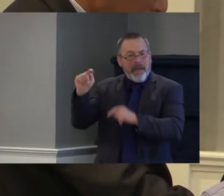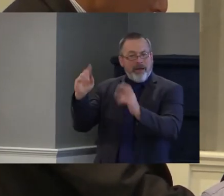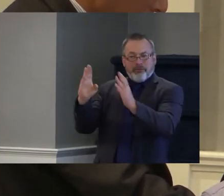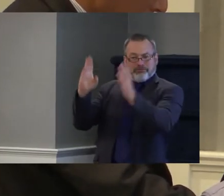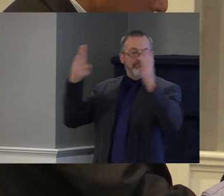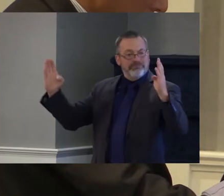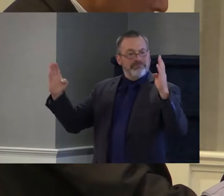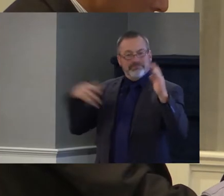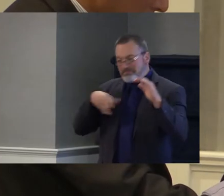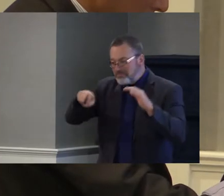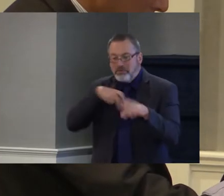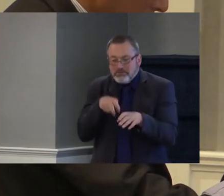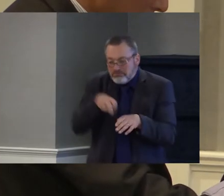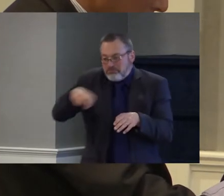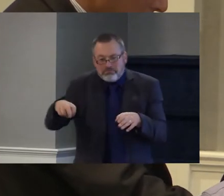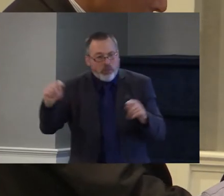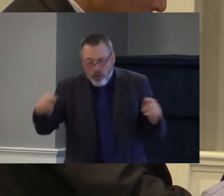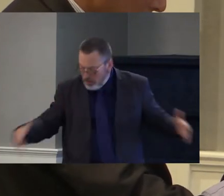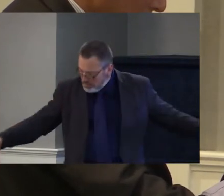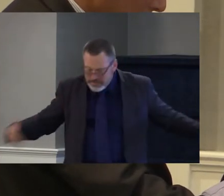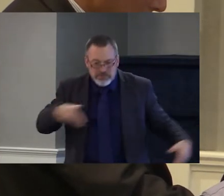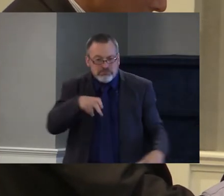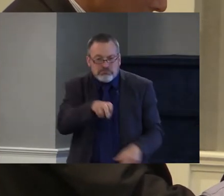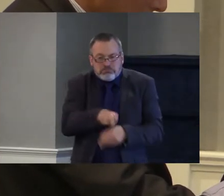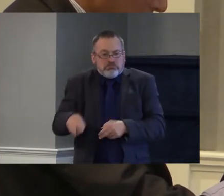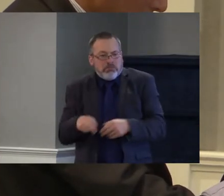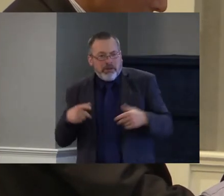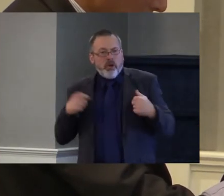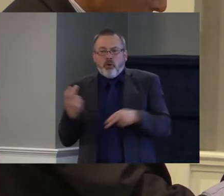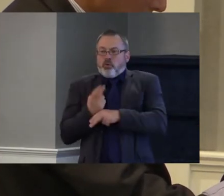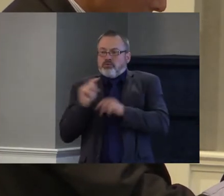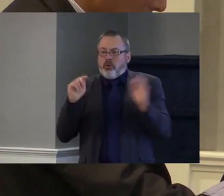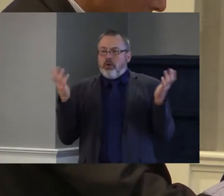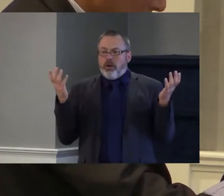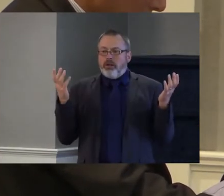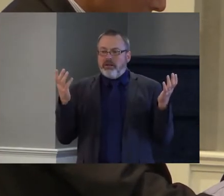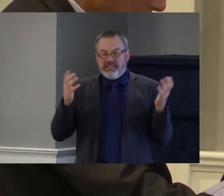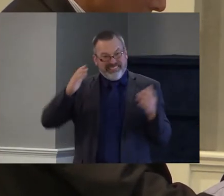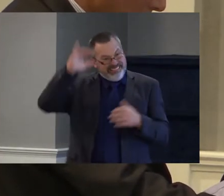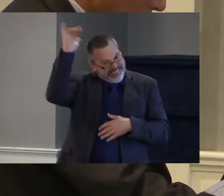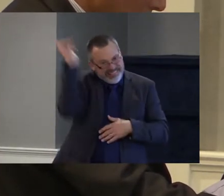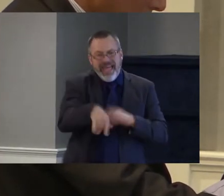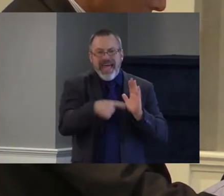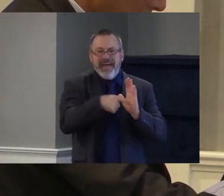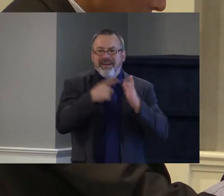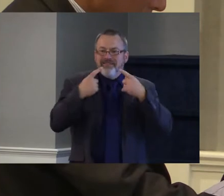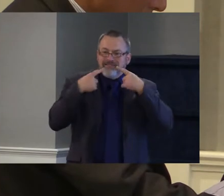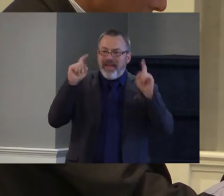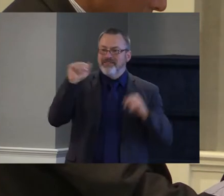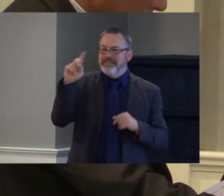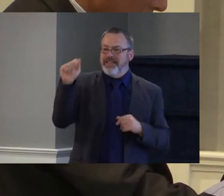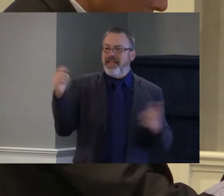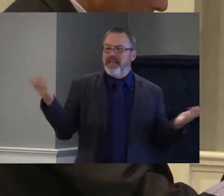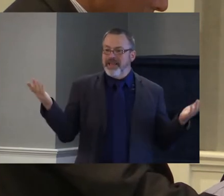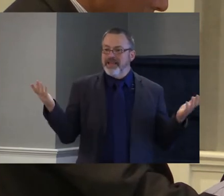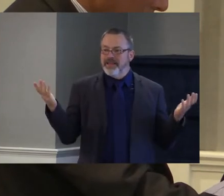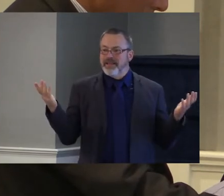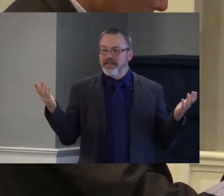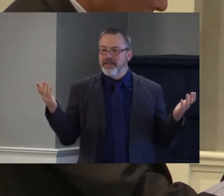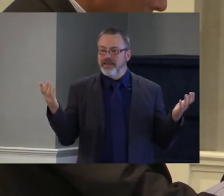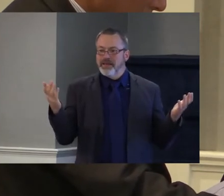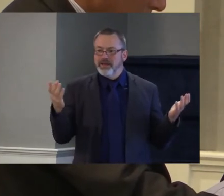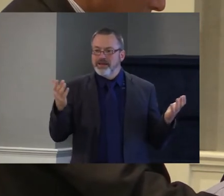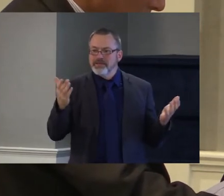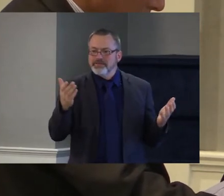many of which are the best models of accessibility, including the most accessible bathroom I've ever used, located in the US